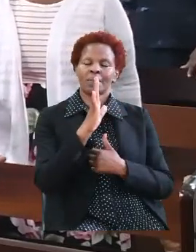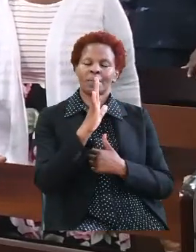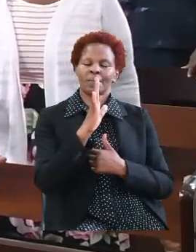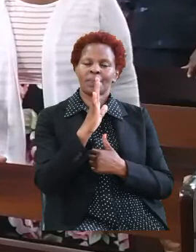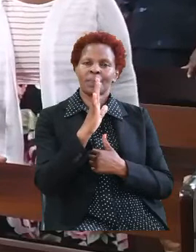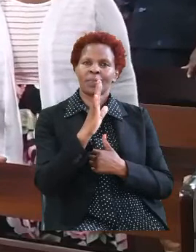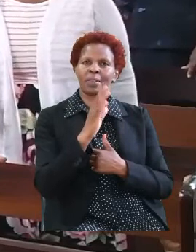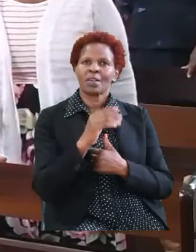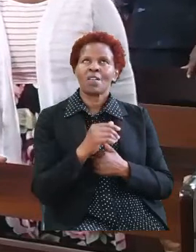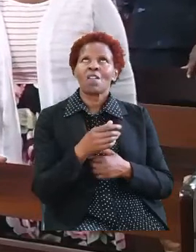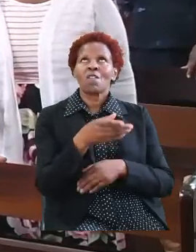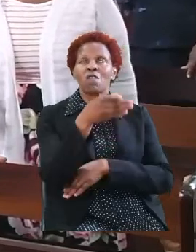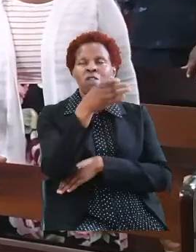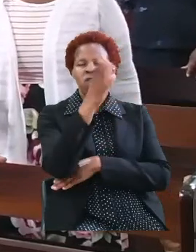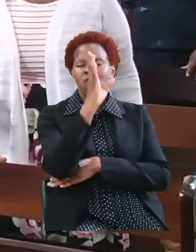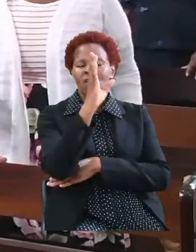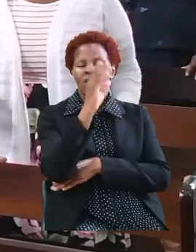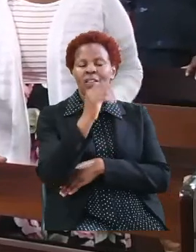Baba,